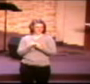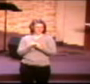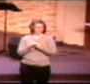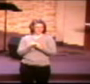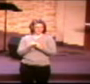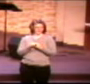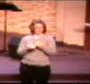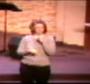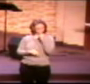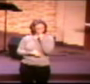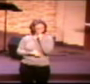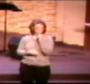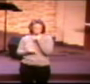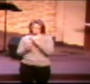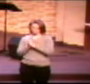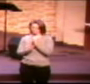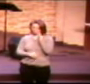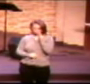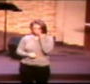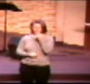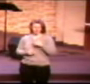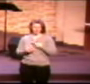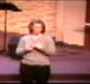to not be jealous or proud,